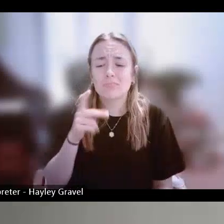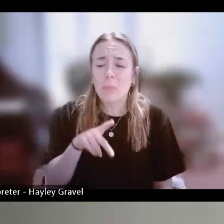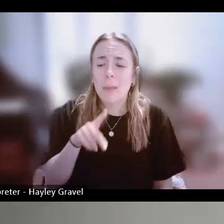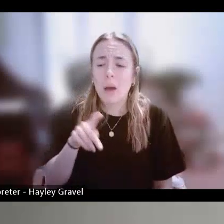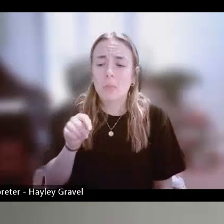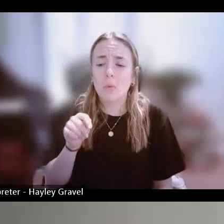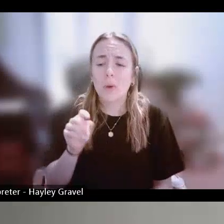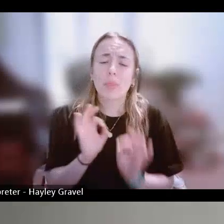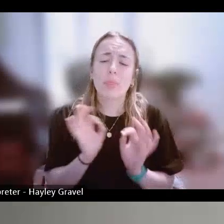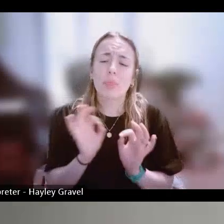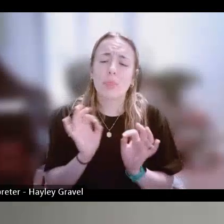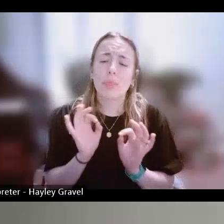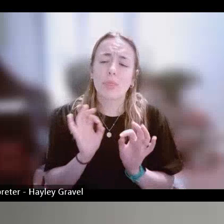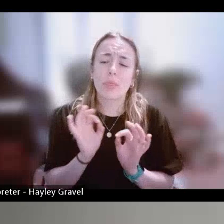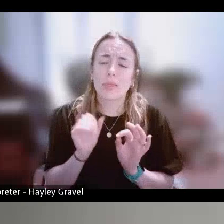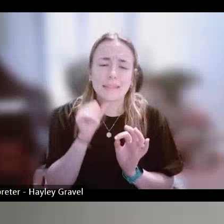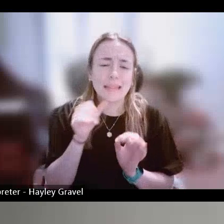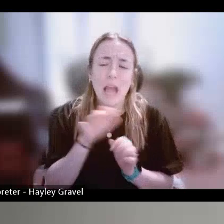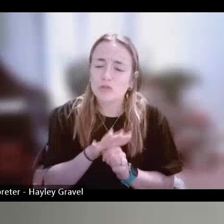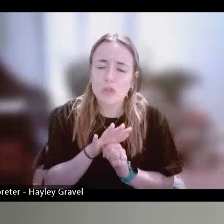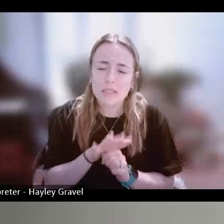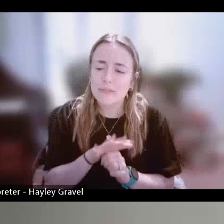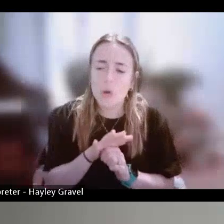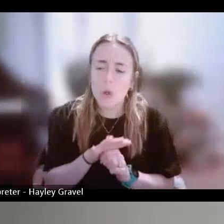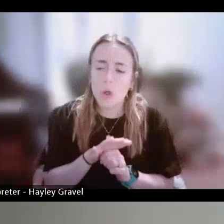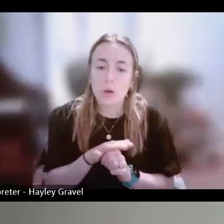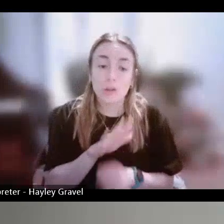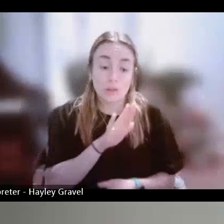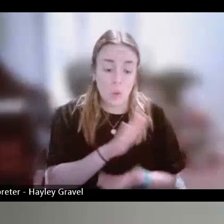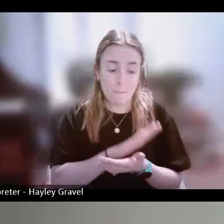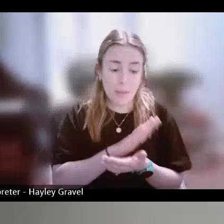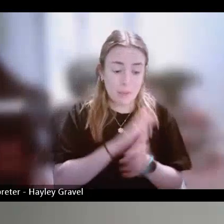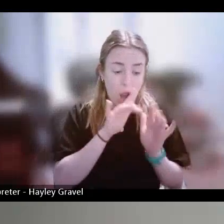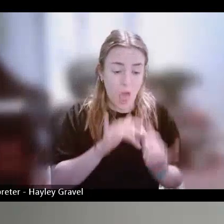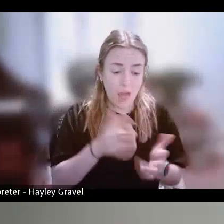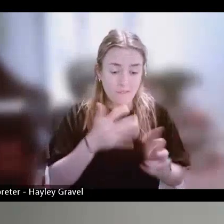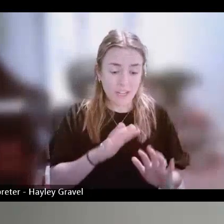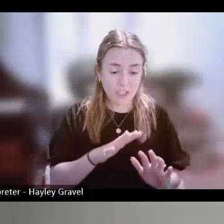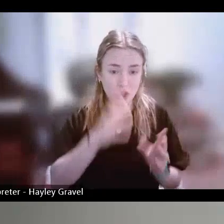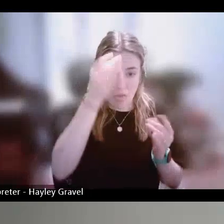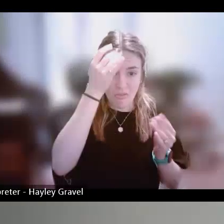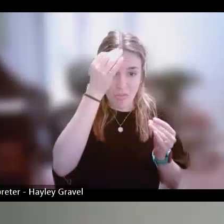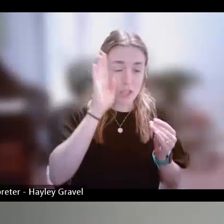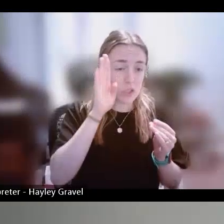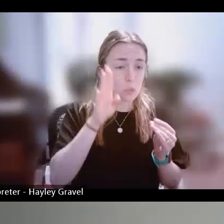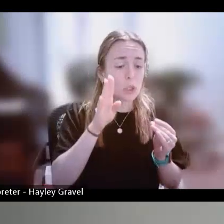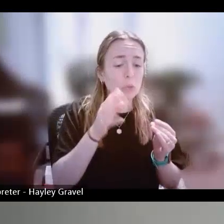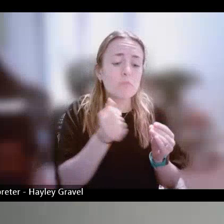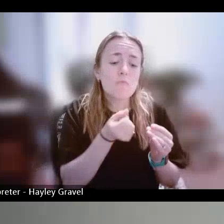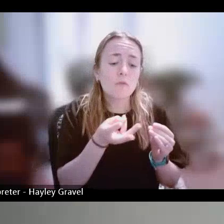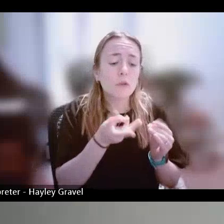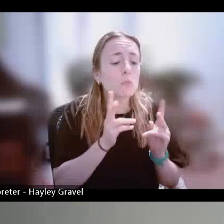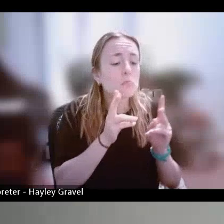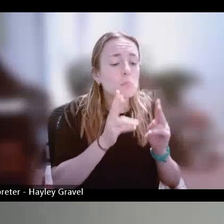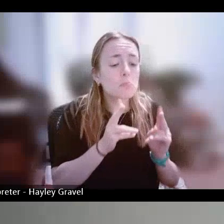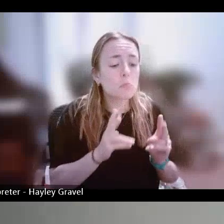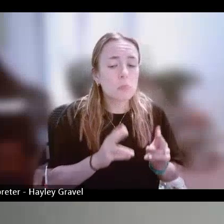down what you've already written, all of your thoughts in your paper, and you're going to encapsulate that in the 5 to 6